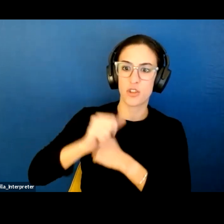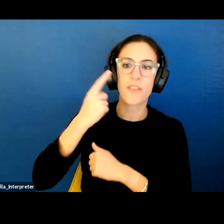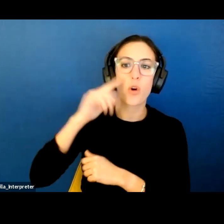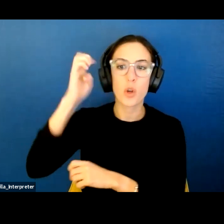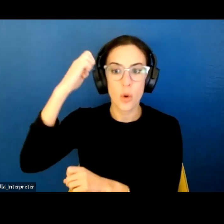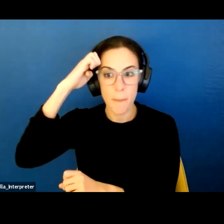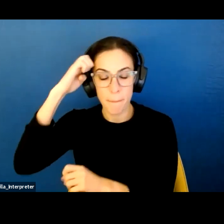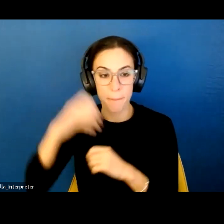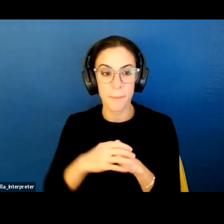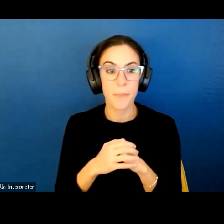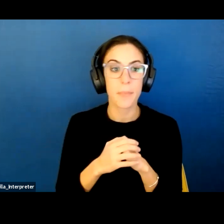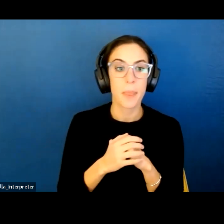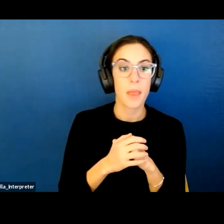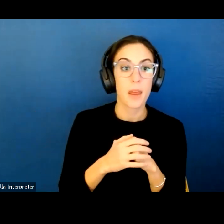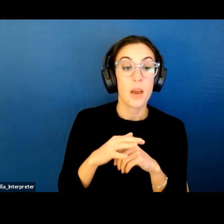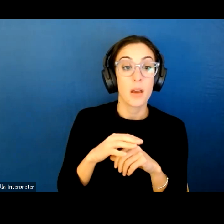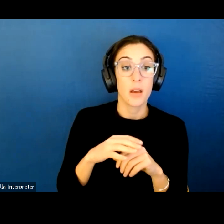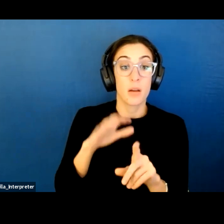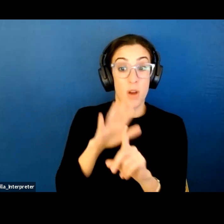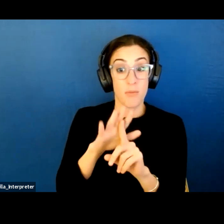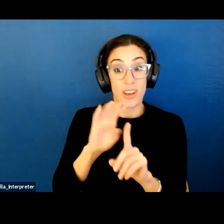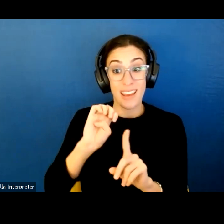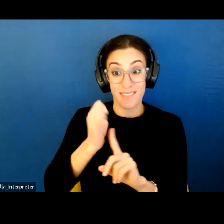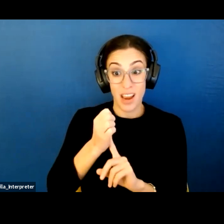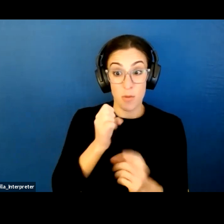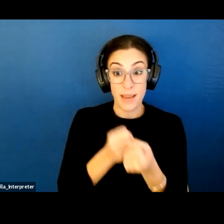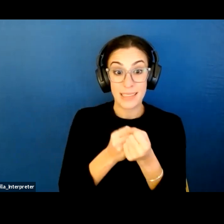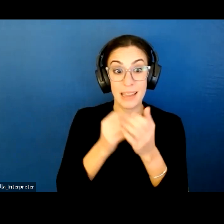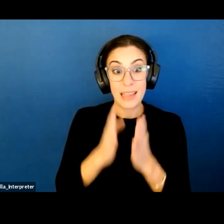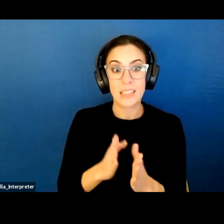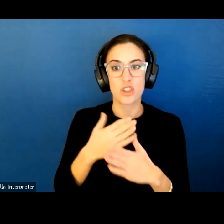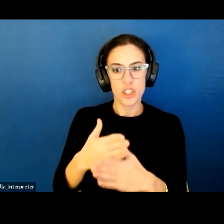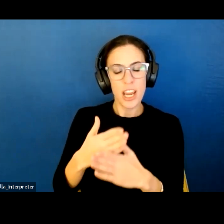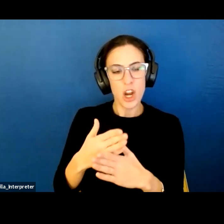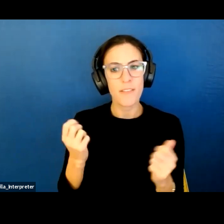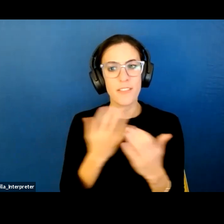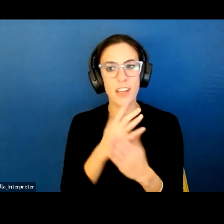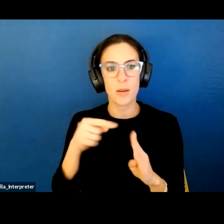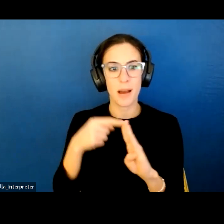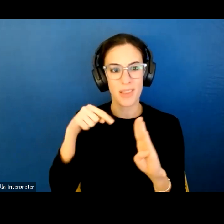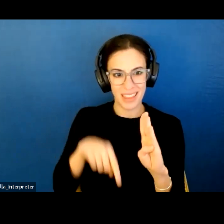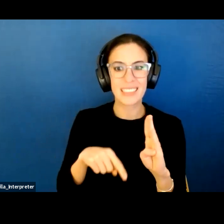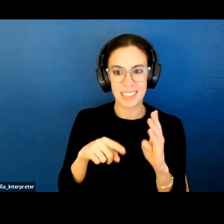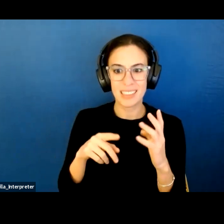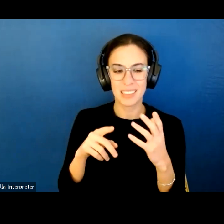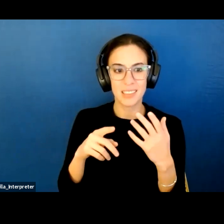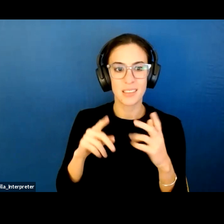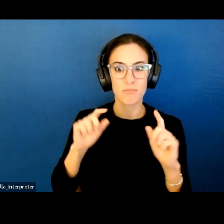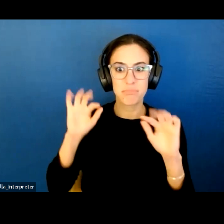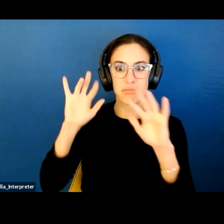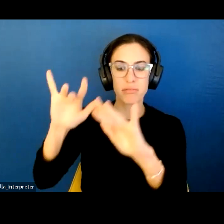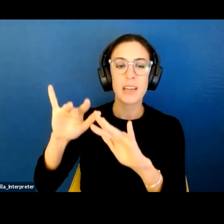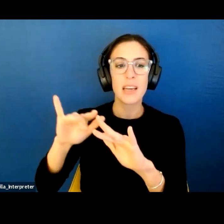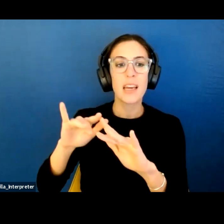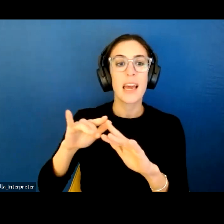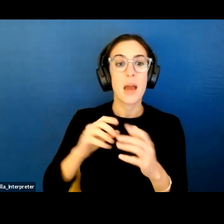Prominent environmentalists share fears of this so-called population bomb and promote population reduction, particularly in